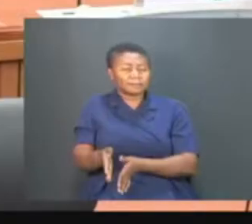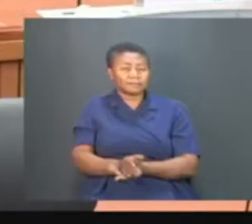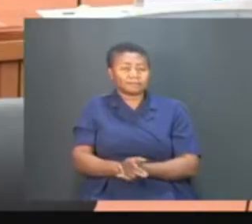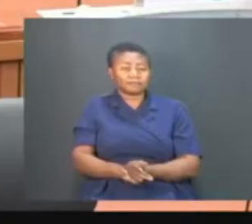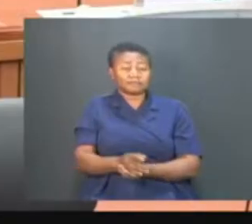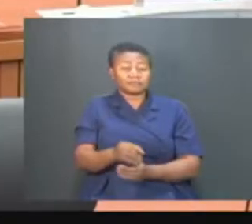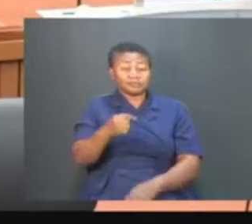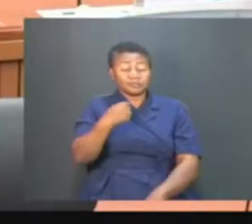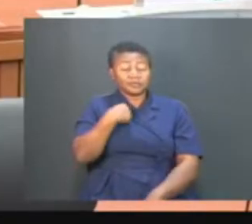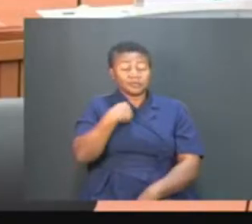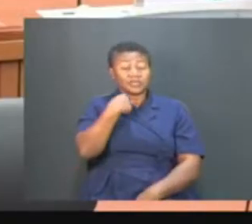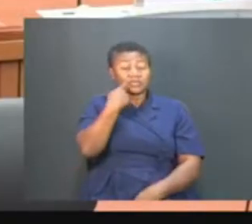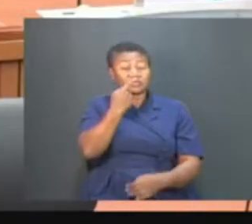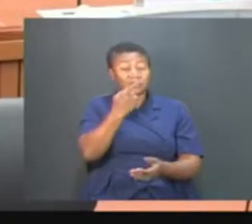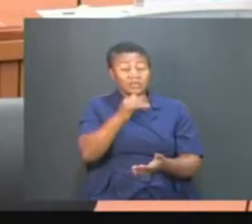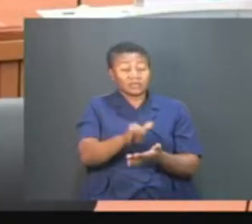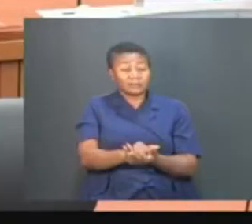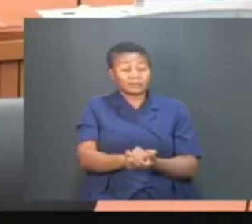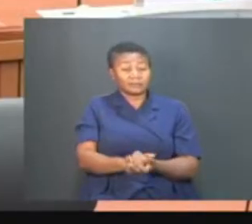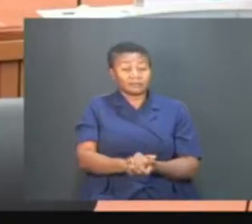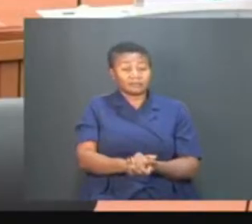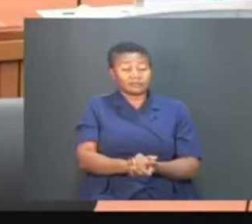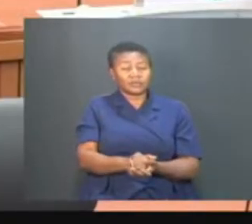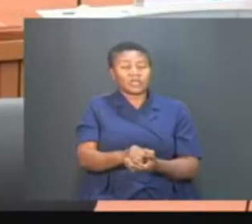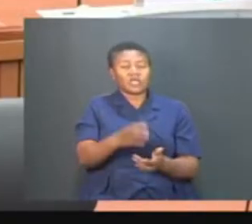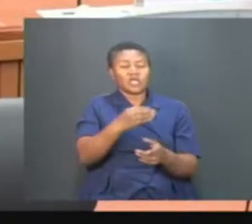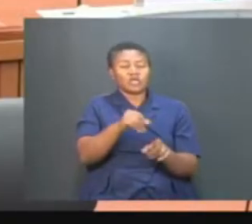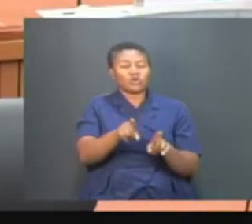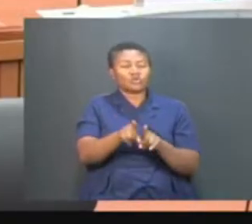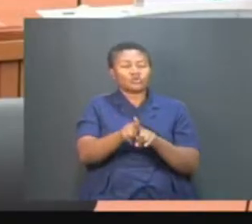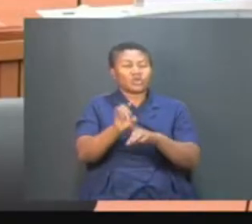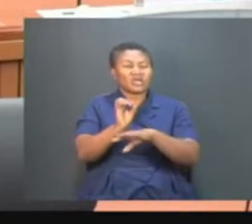I would say, and I would advise